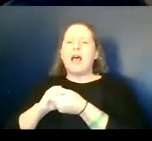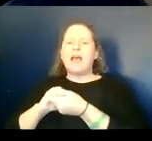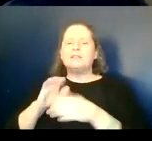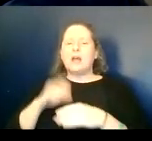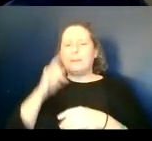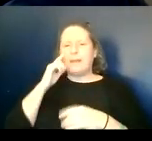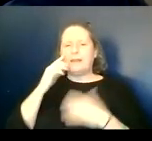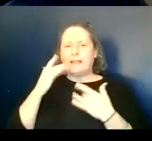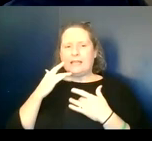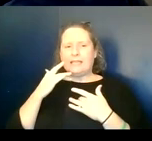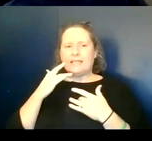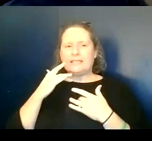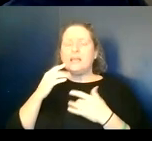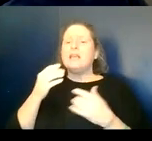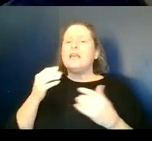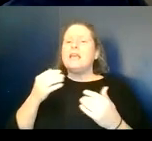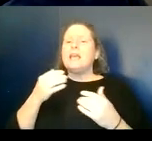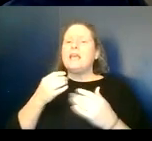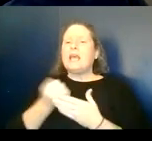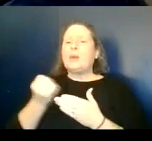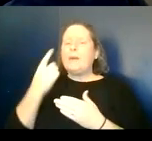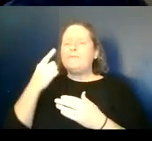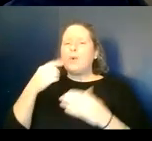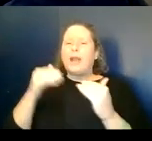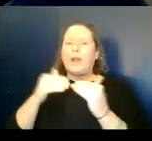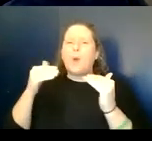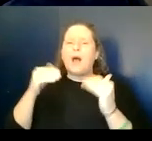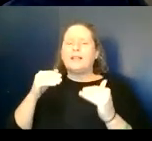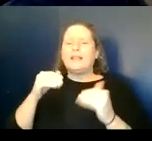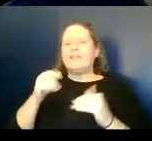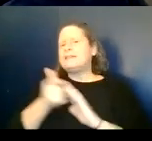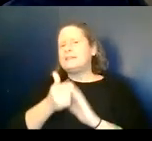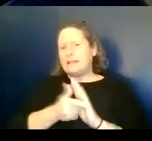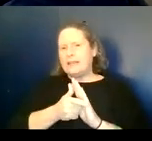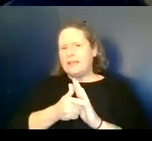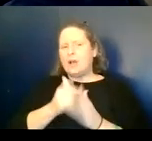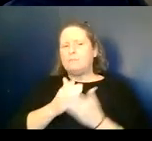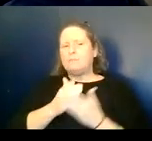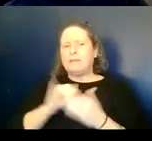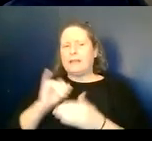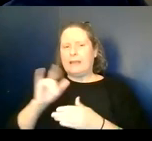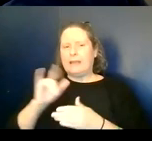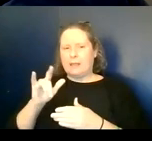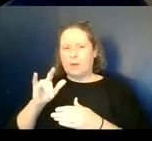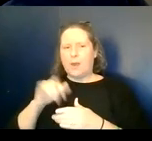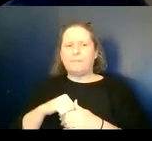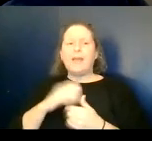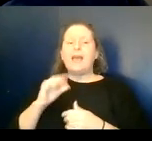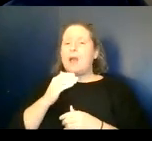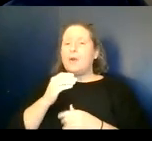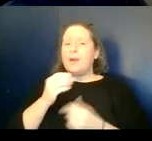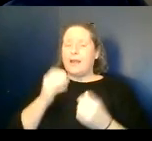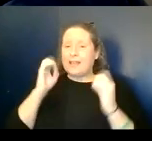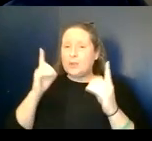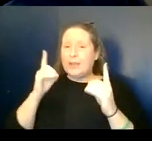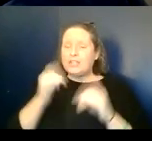our state that supports people with disabilities, and our educational institution, which is